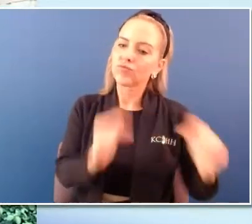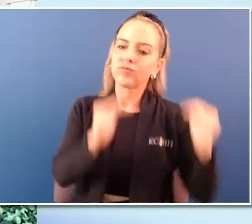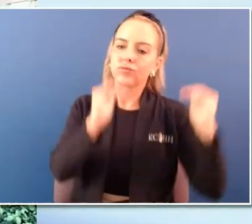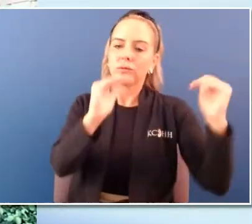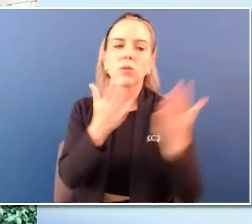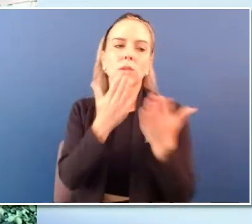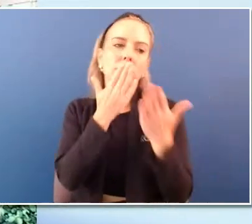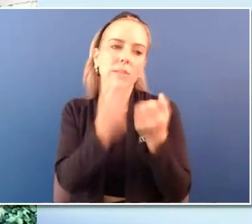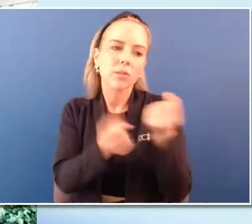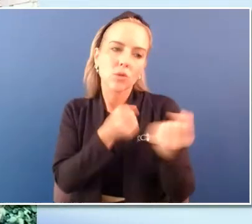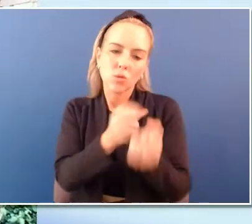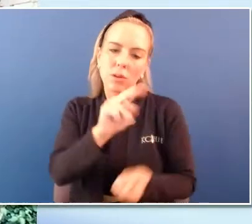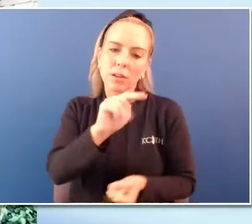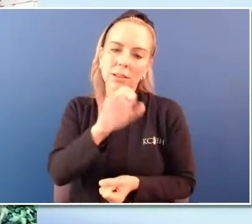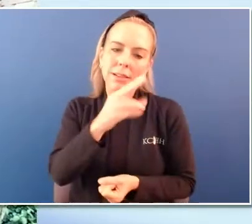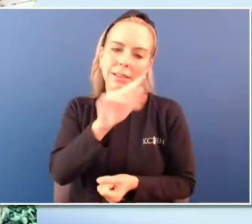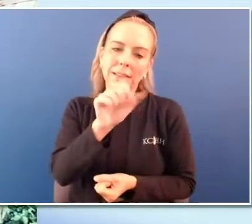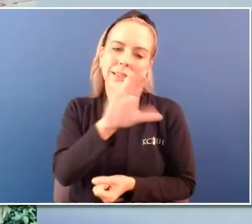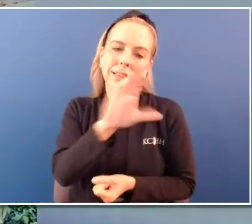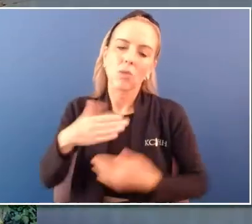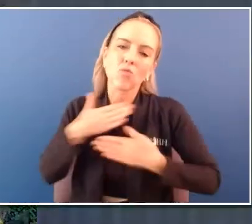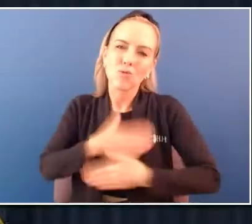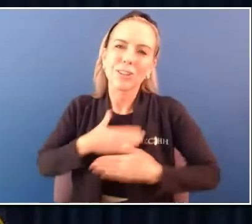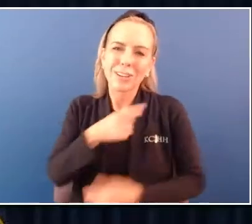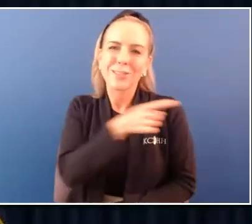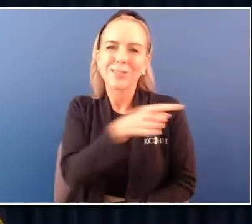we appreciate you. Have a good day.